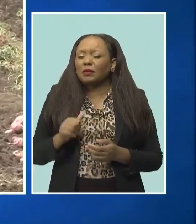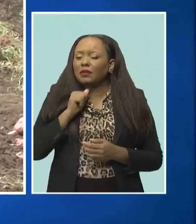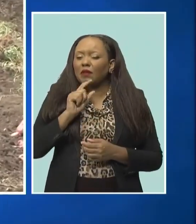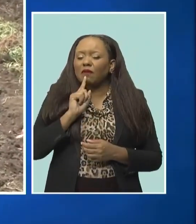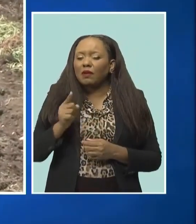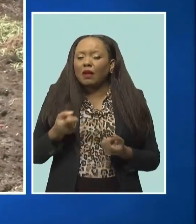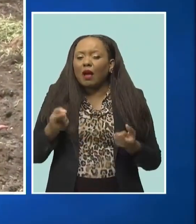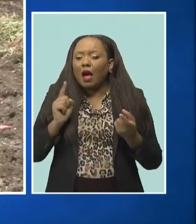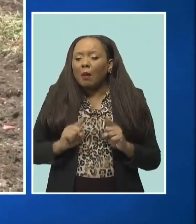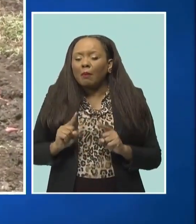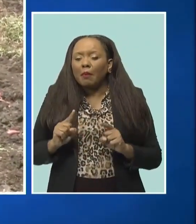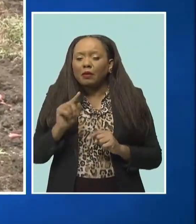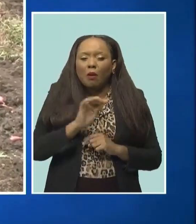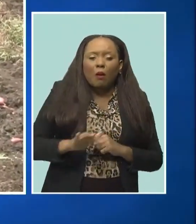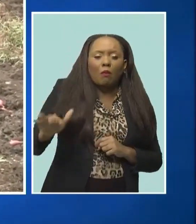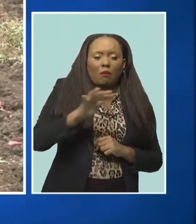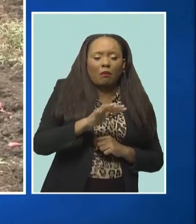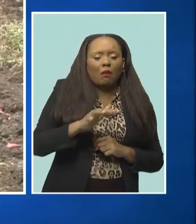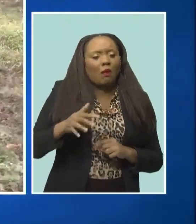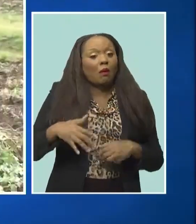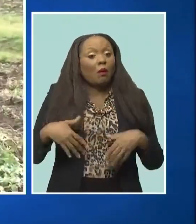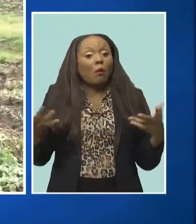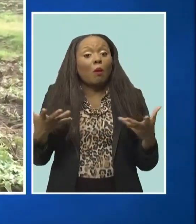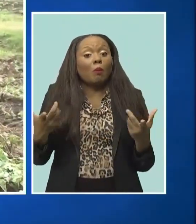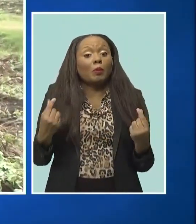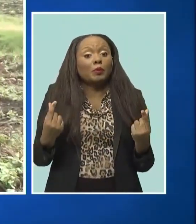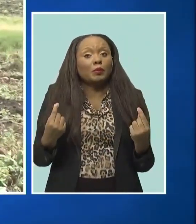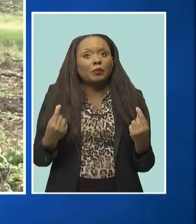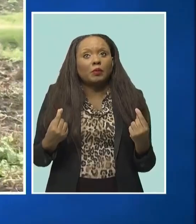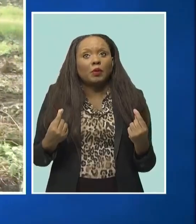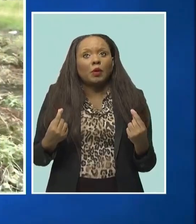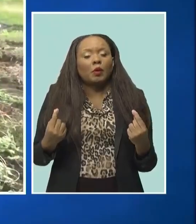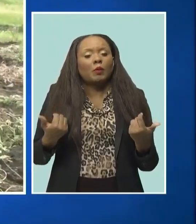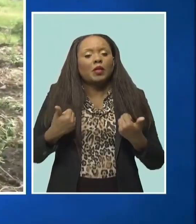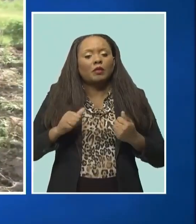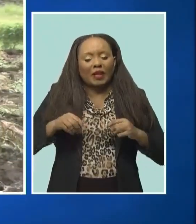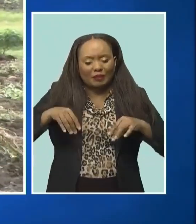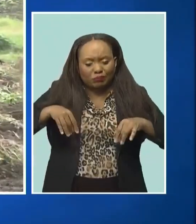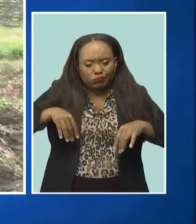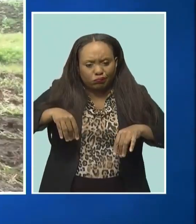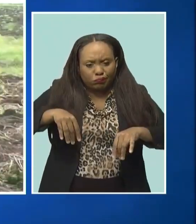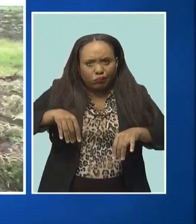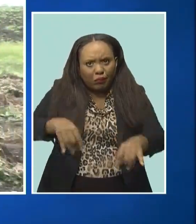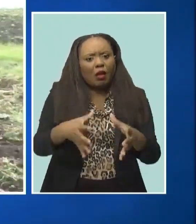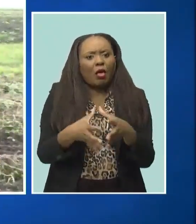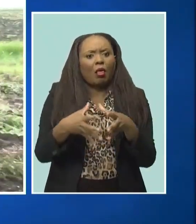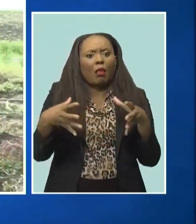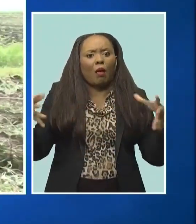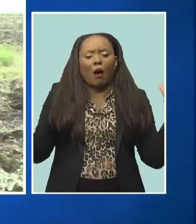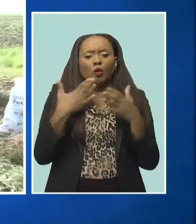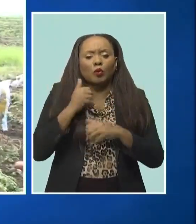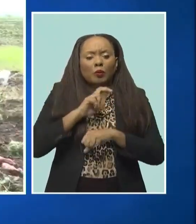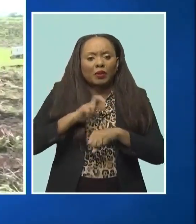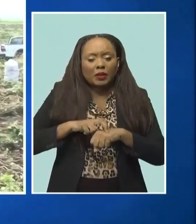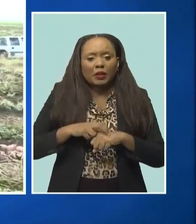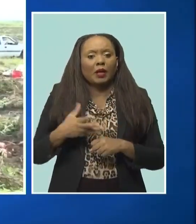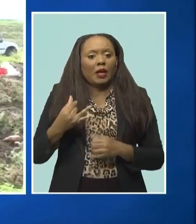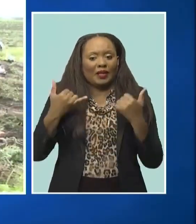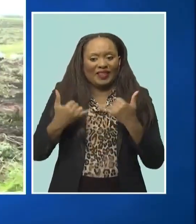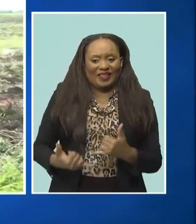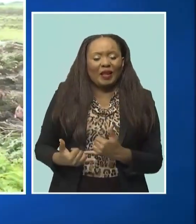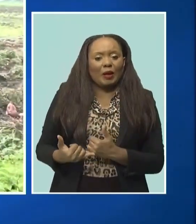They're the reason that we continue to support this initiative for 25 years and more, hopefully. The